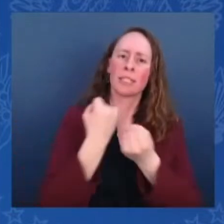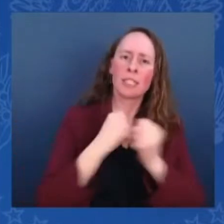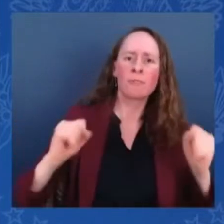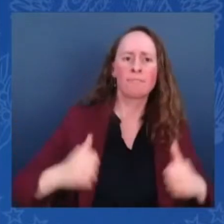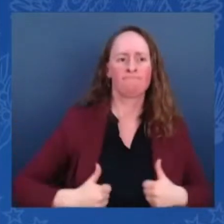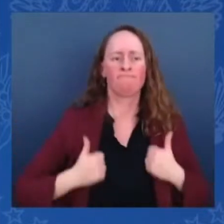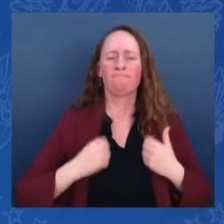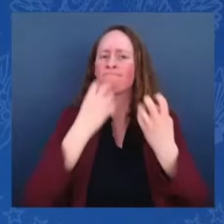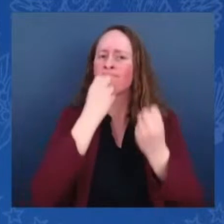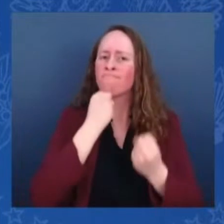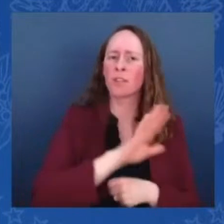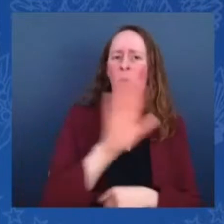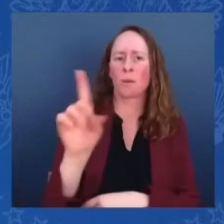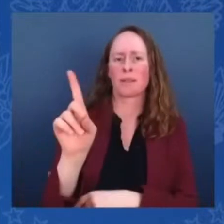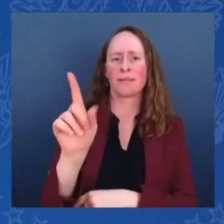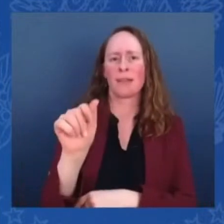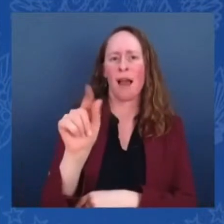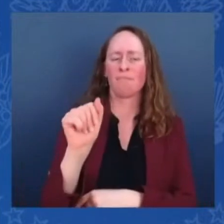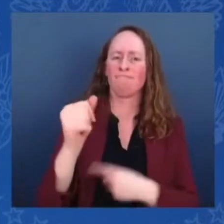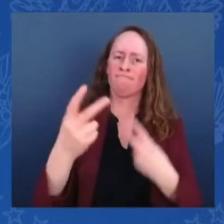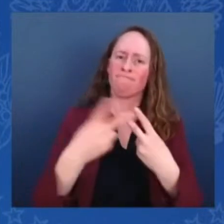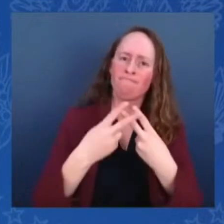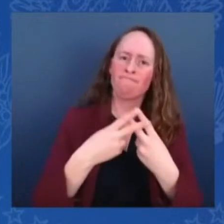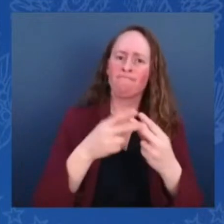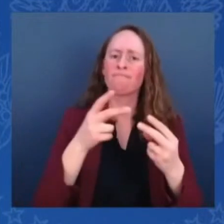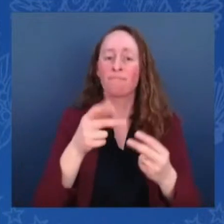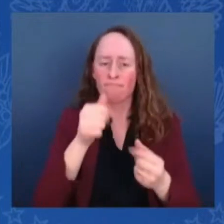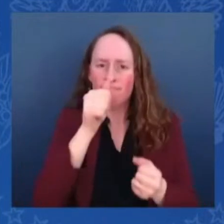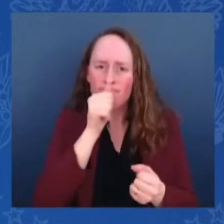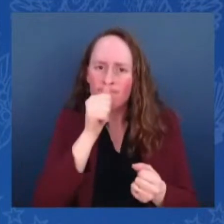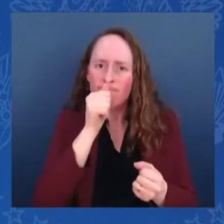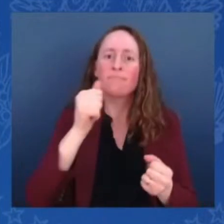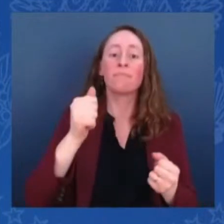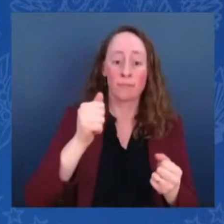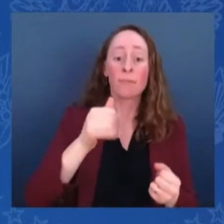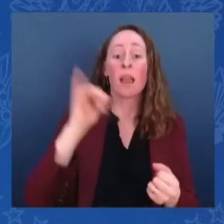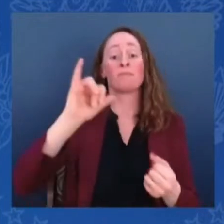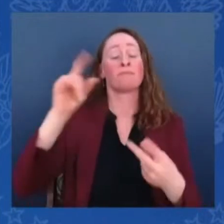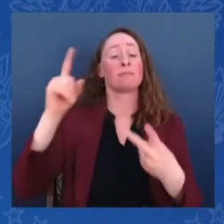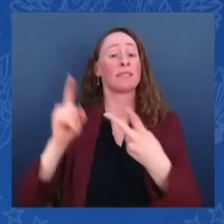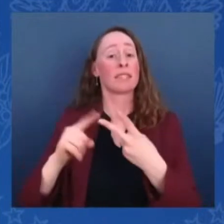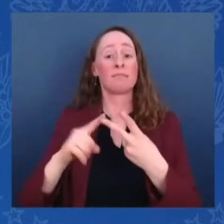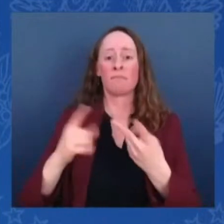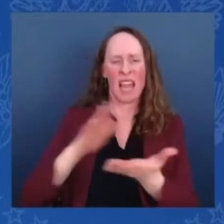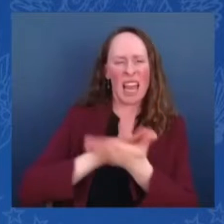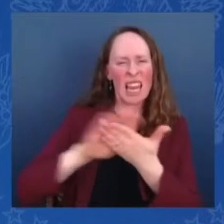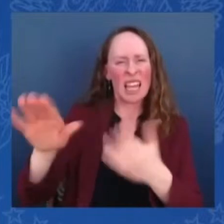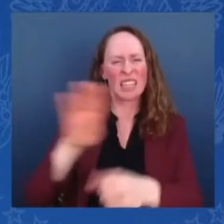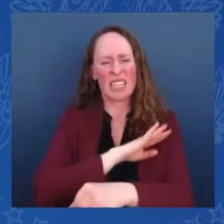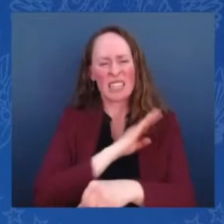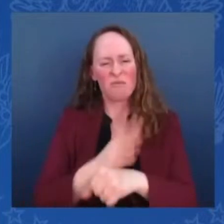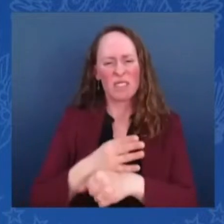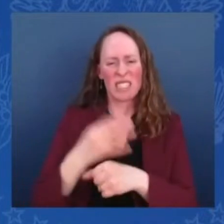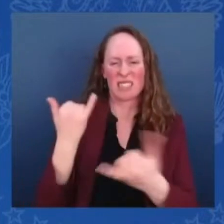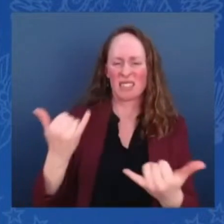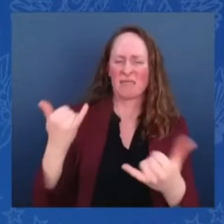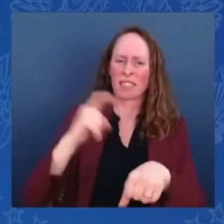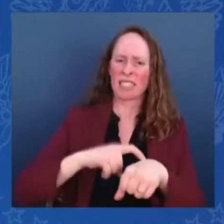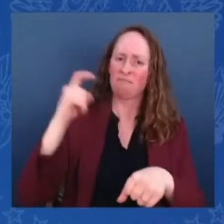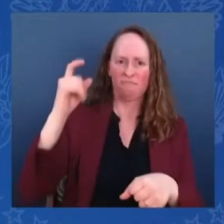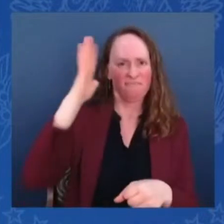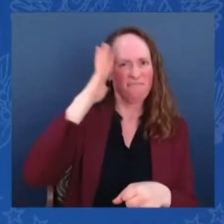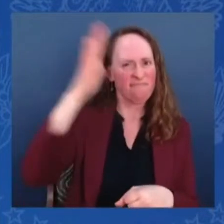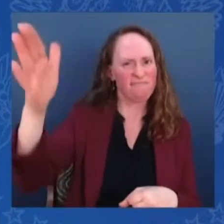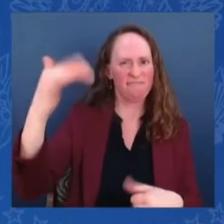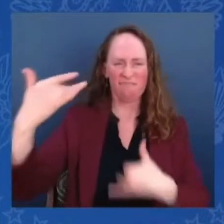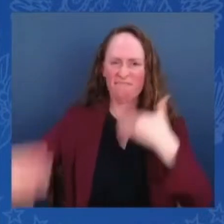And likewise, clean energy transition will race ahead in the years to come. I